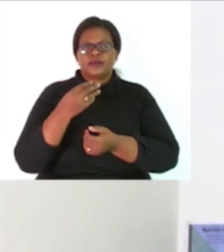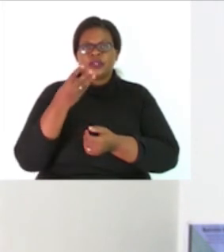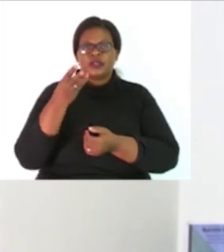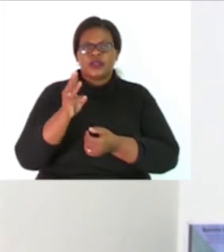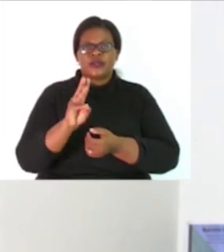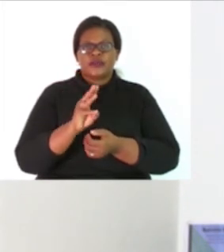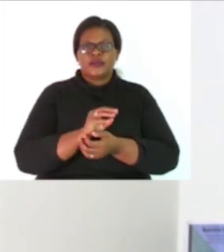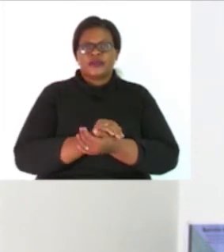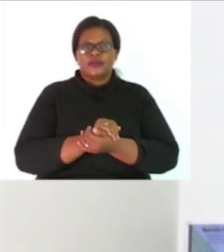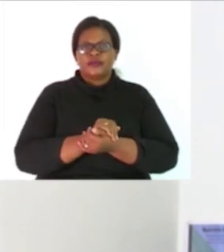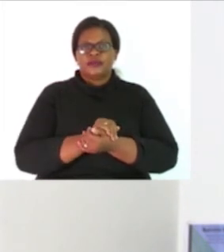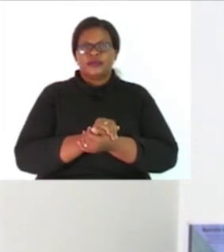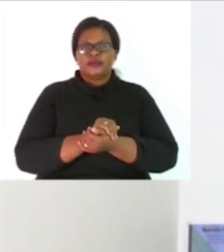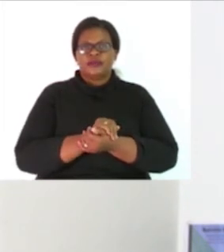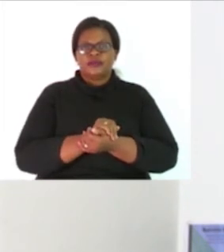6.